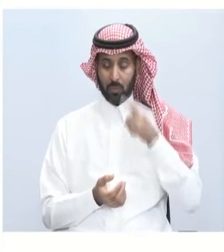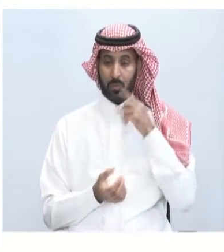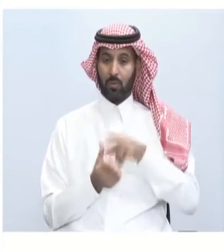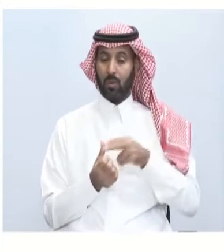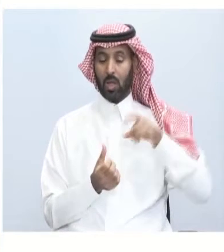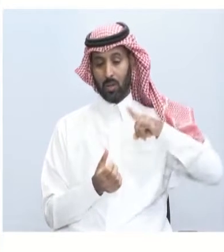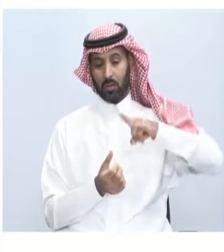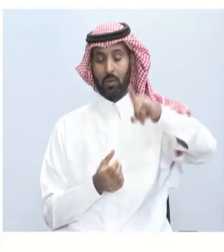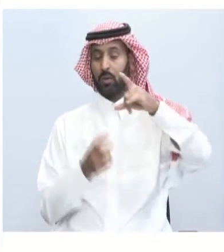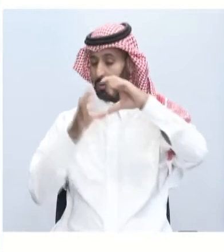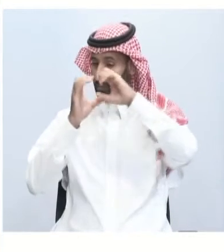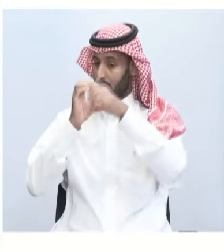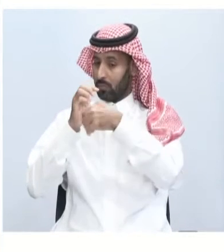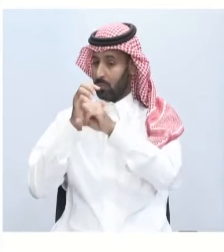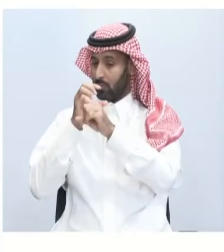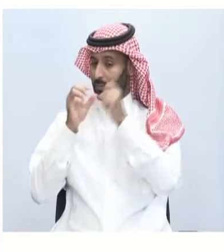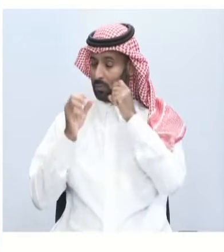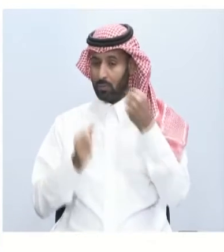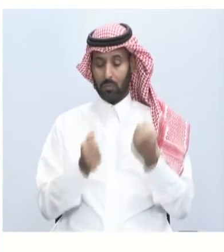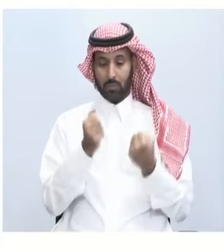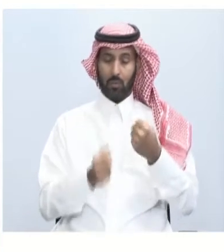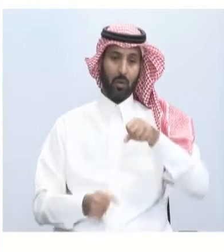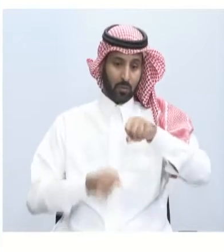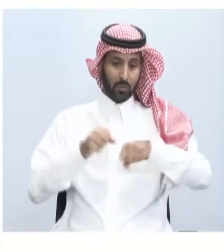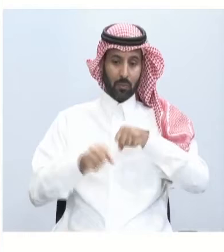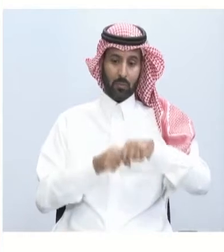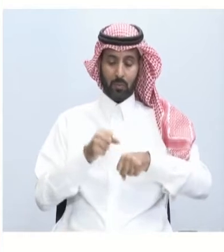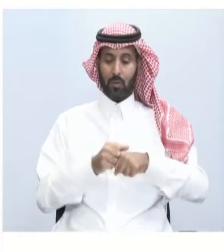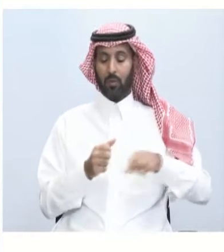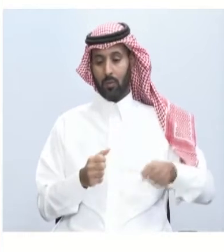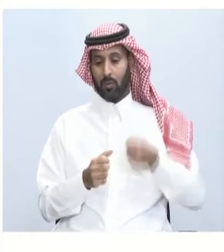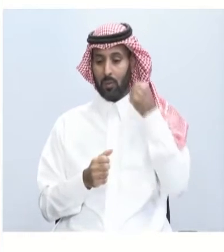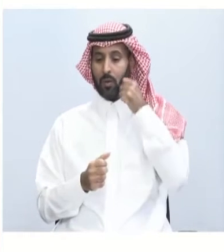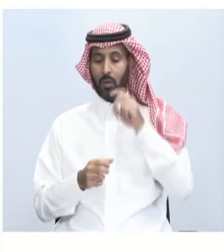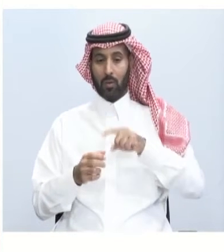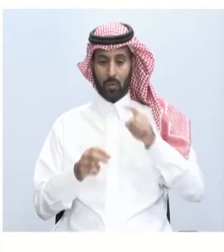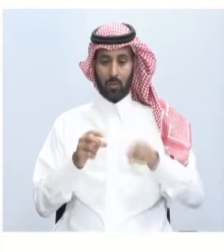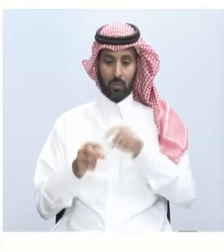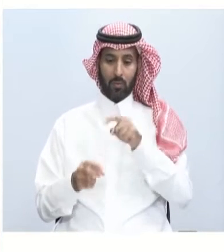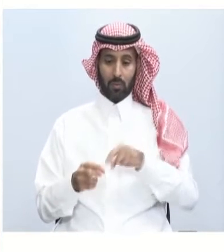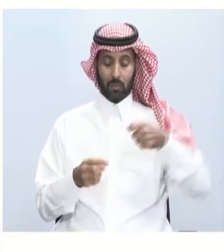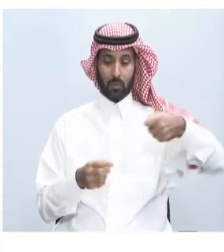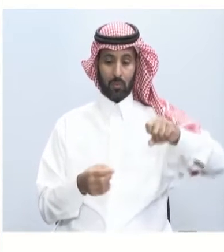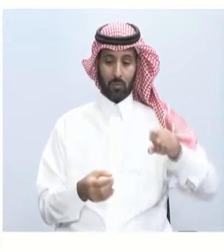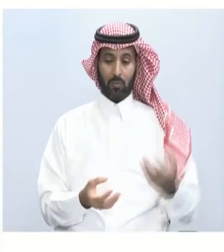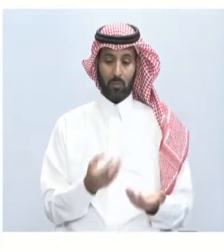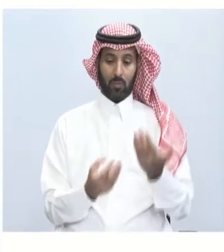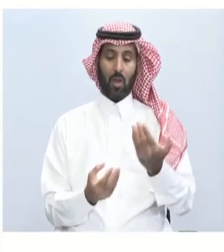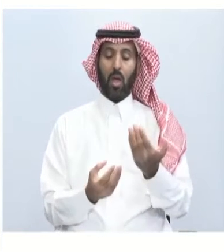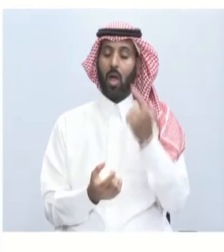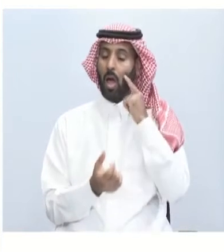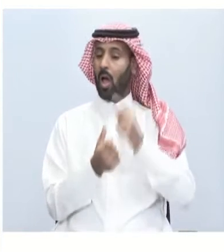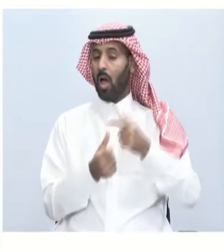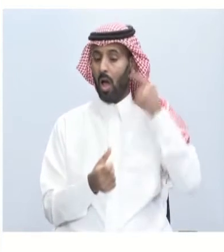the camera, car, bicycle, telephone and typewriter, and also headphones,